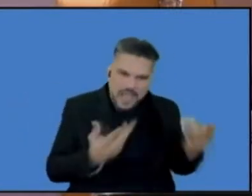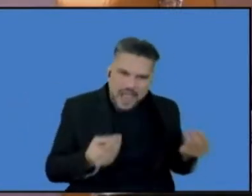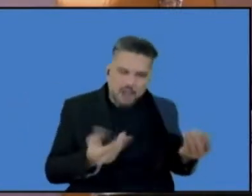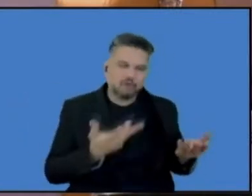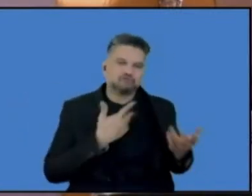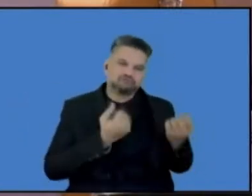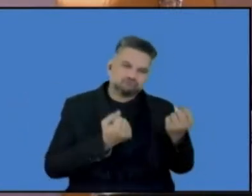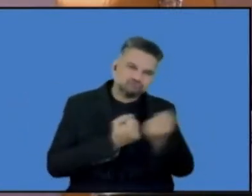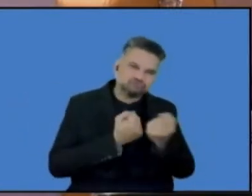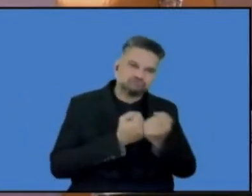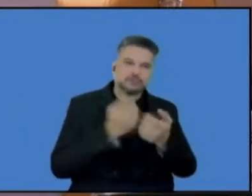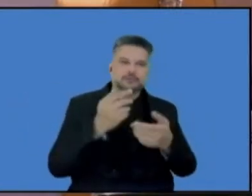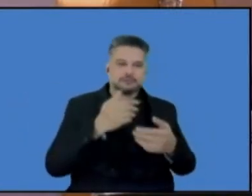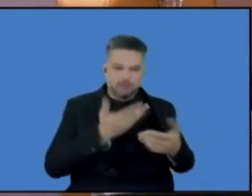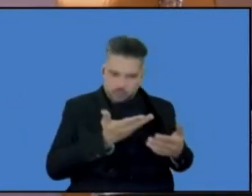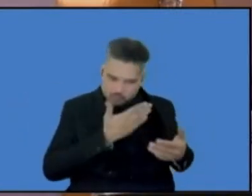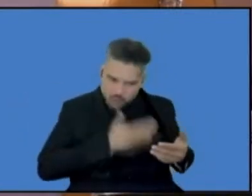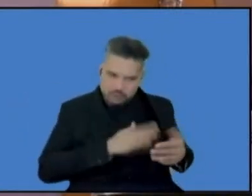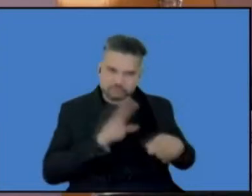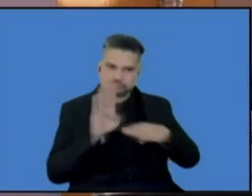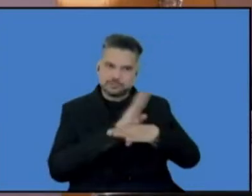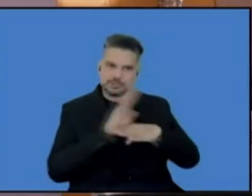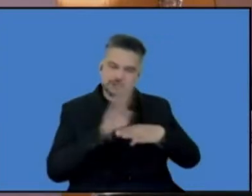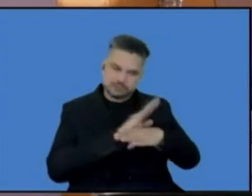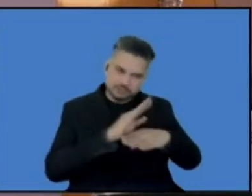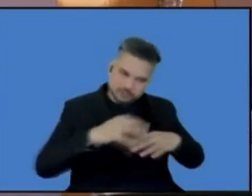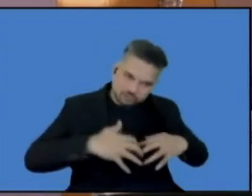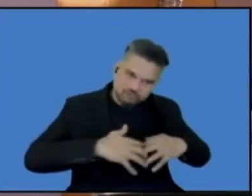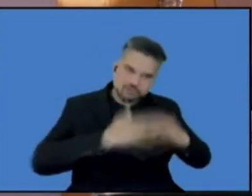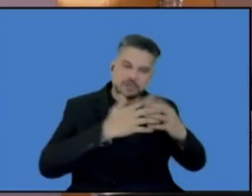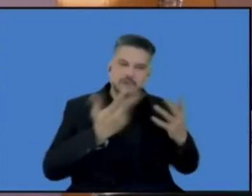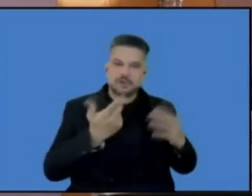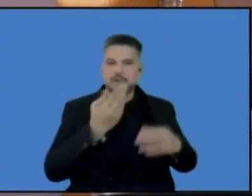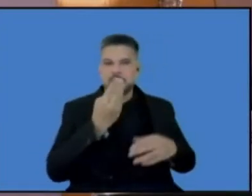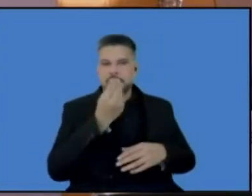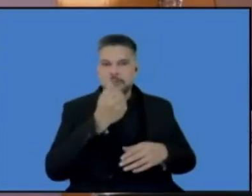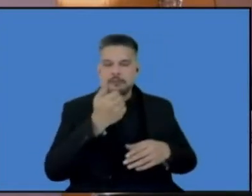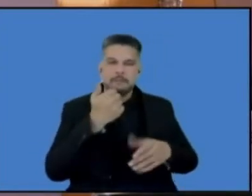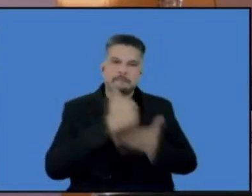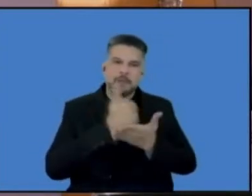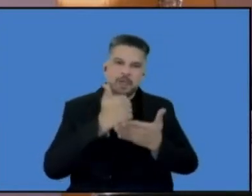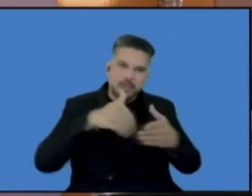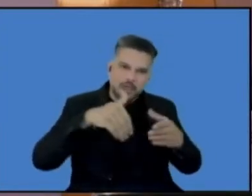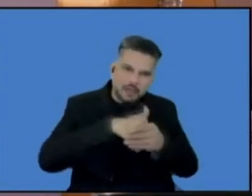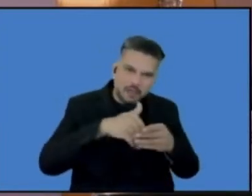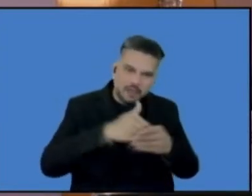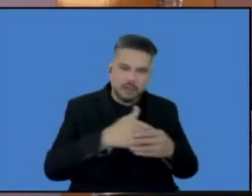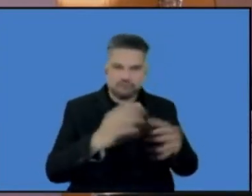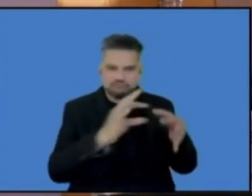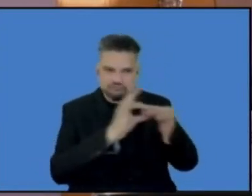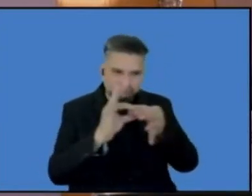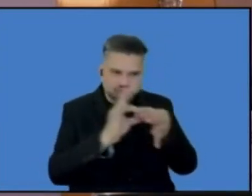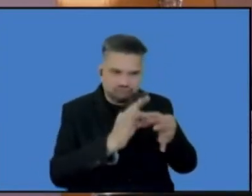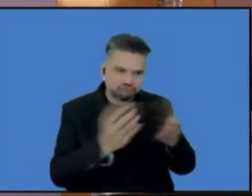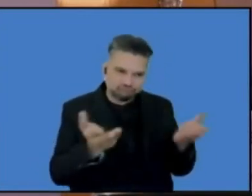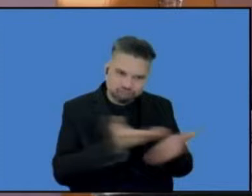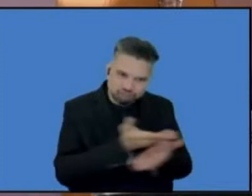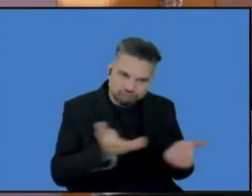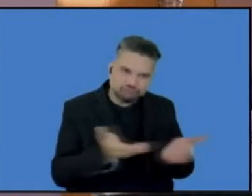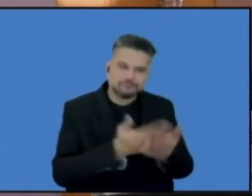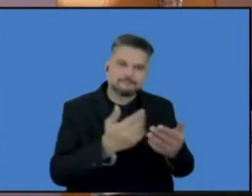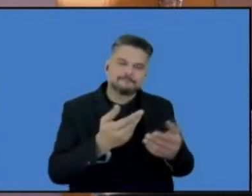with businesses, with training centers, with banks, with entities in order to work on that. And the Ministry of